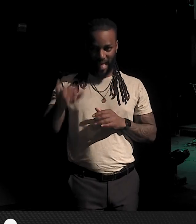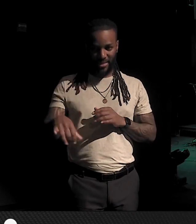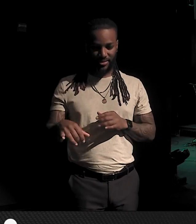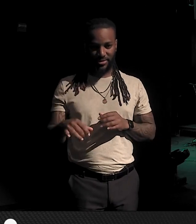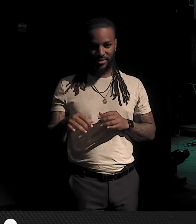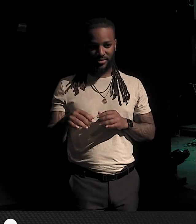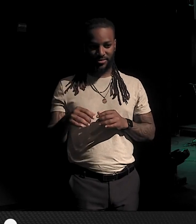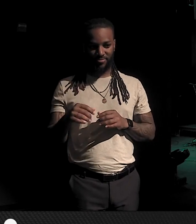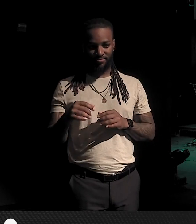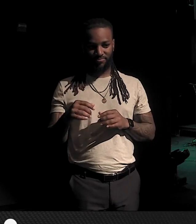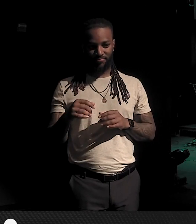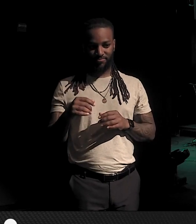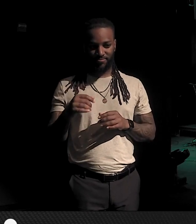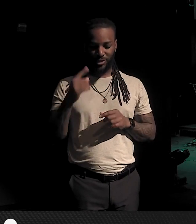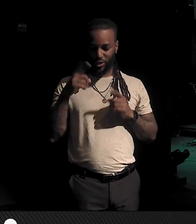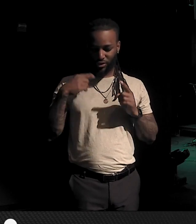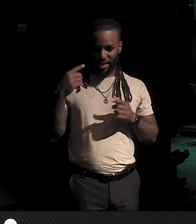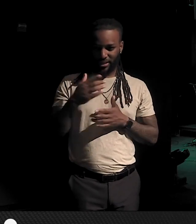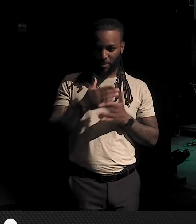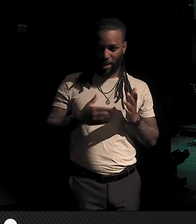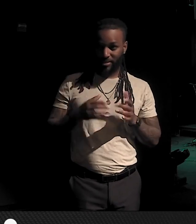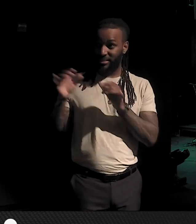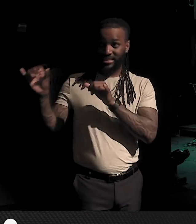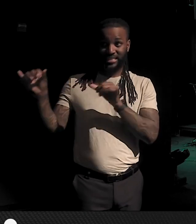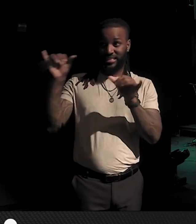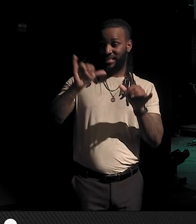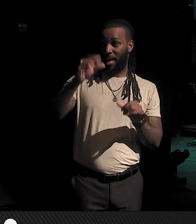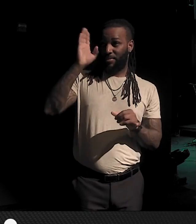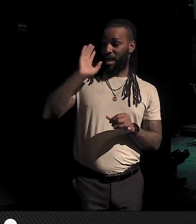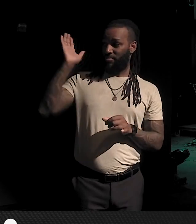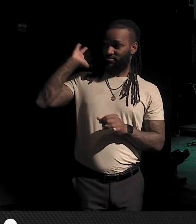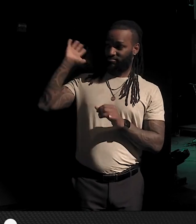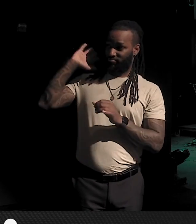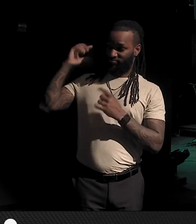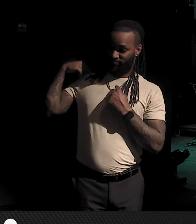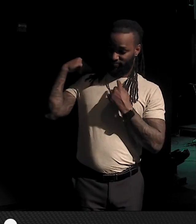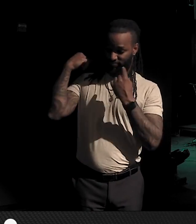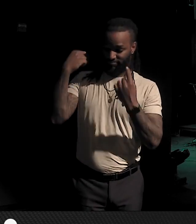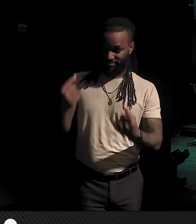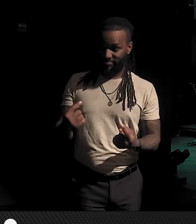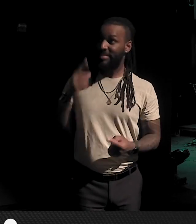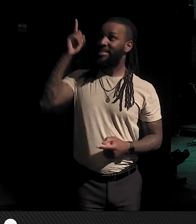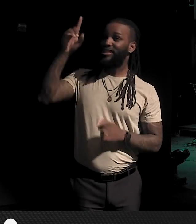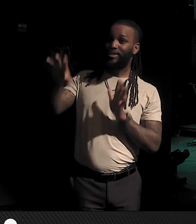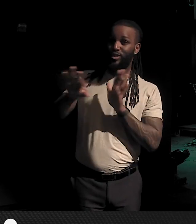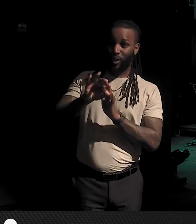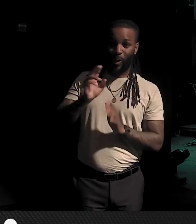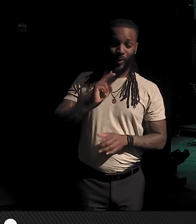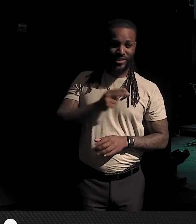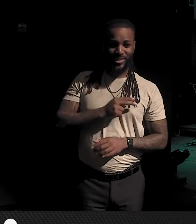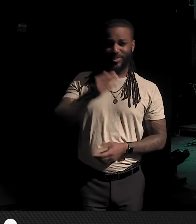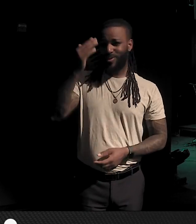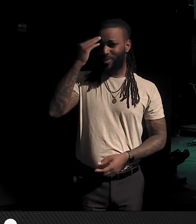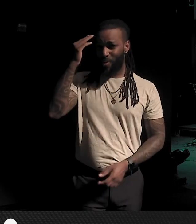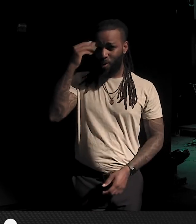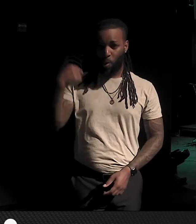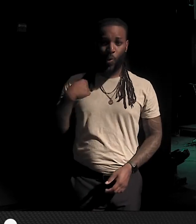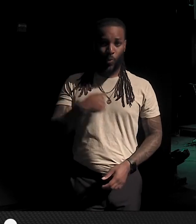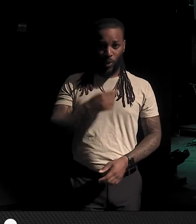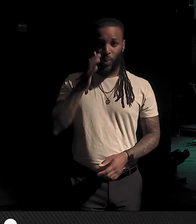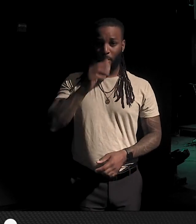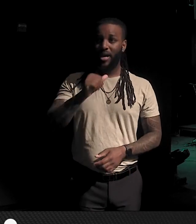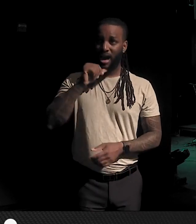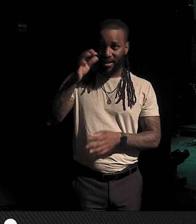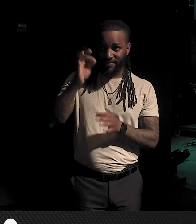punchline. And He's the same God yesterday and today and forever. He chose us, even knowing how we're going to be unfaithful